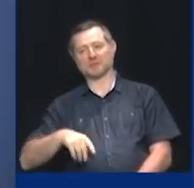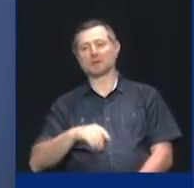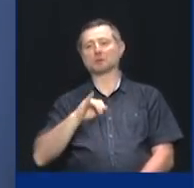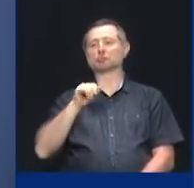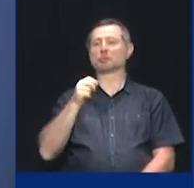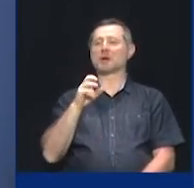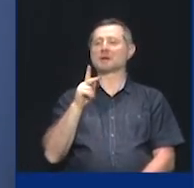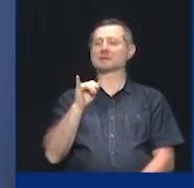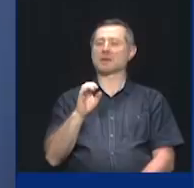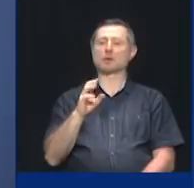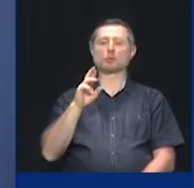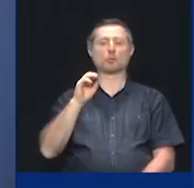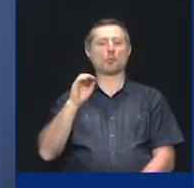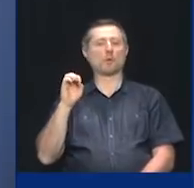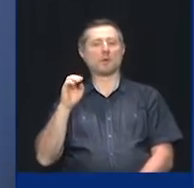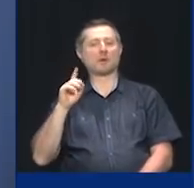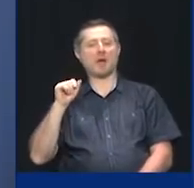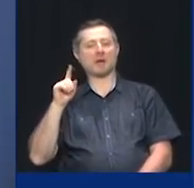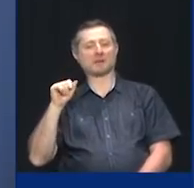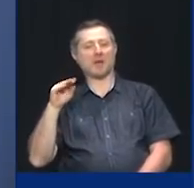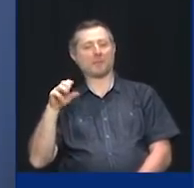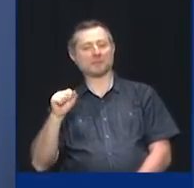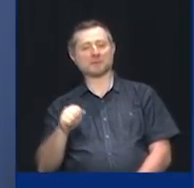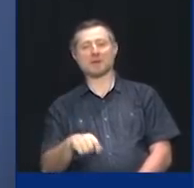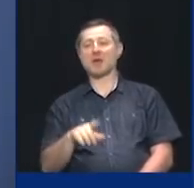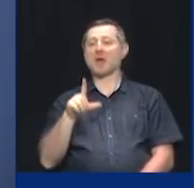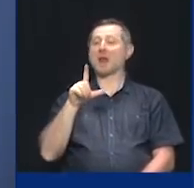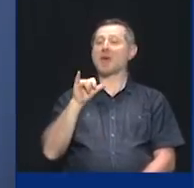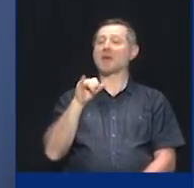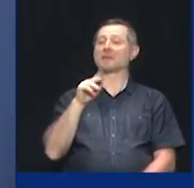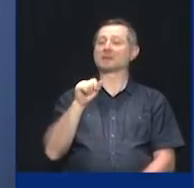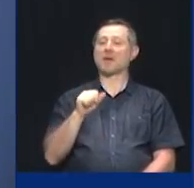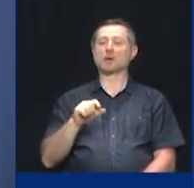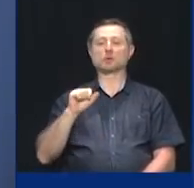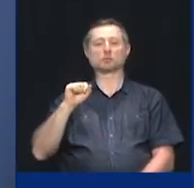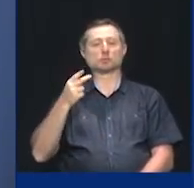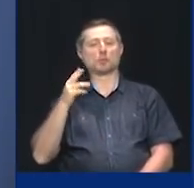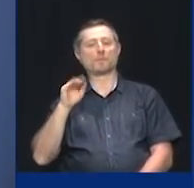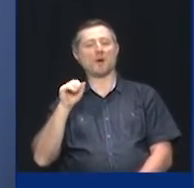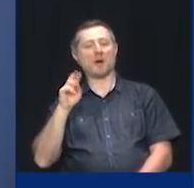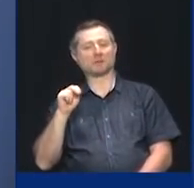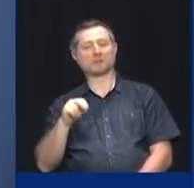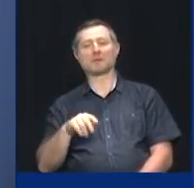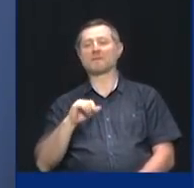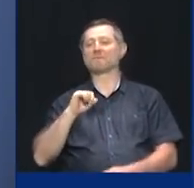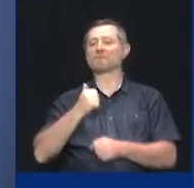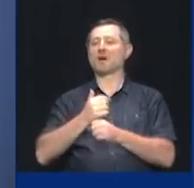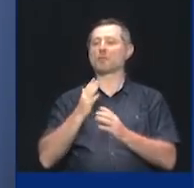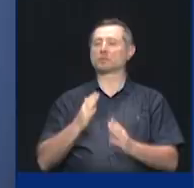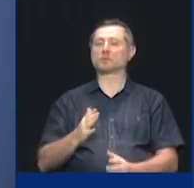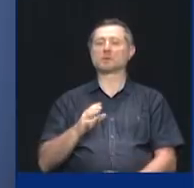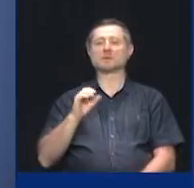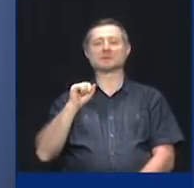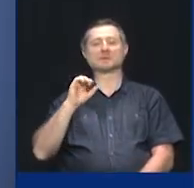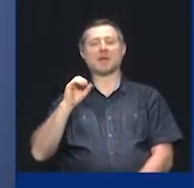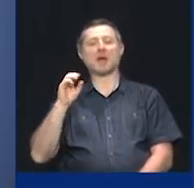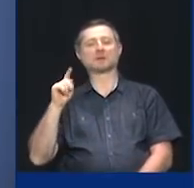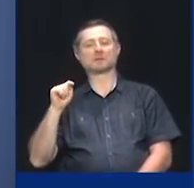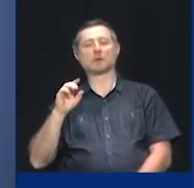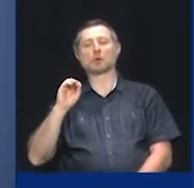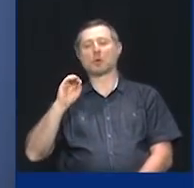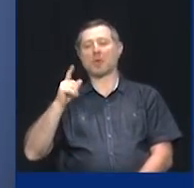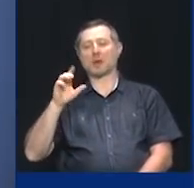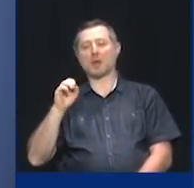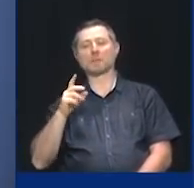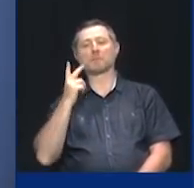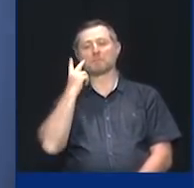Harlem Mothers Save. We have Linda Bagel Schulman, founder of the Scott Beagle Memorial Fund. Reverend Franklin